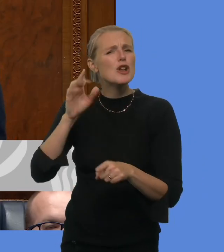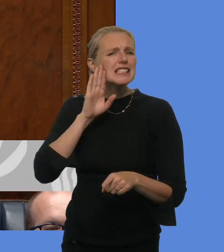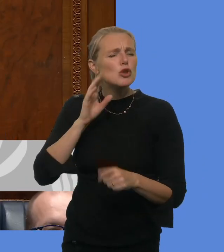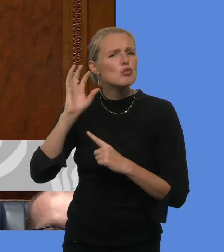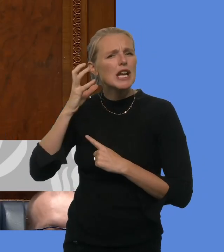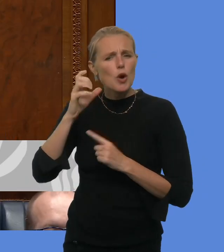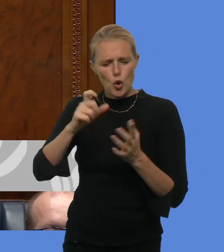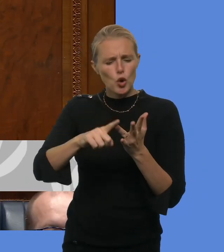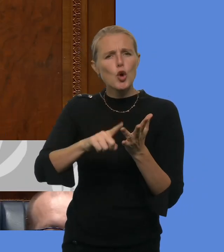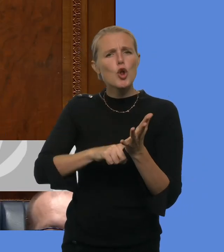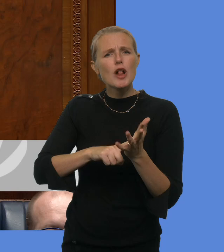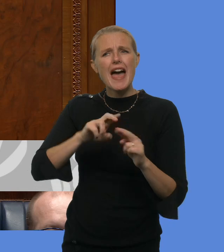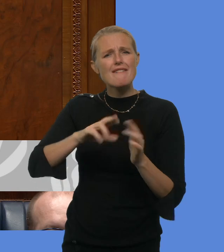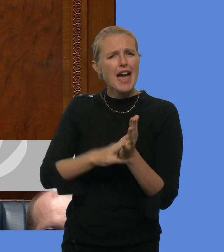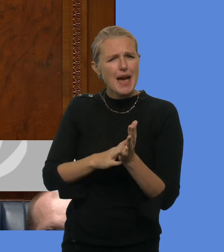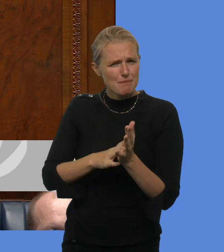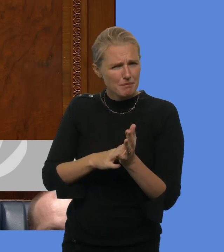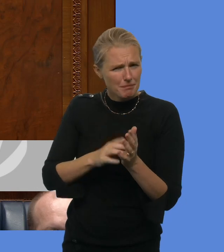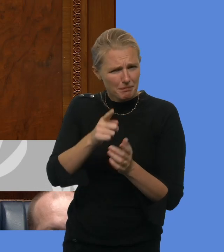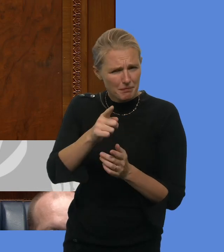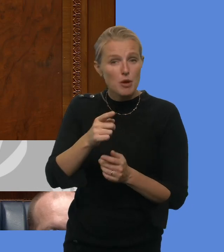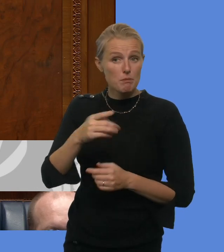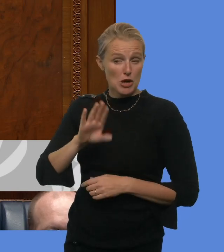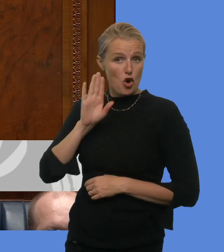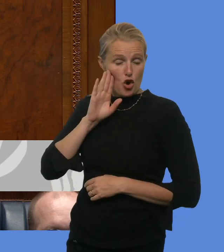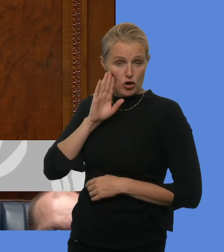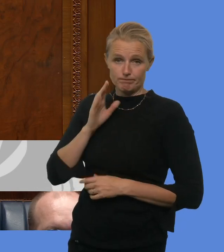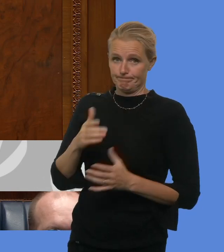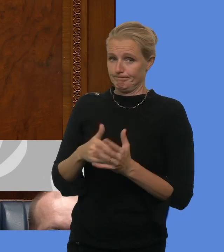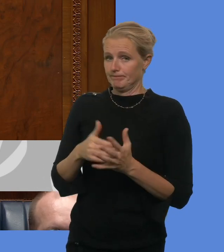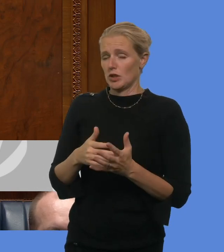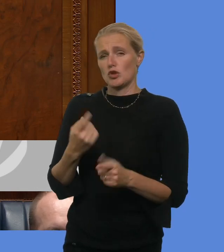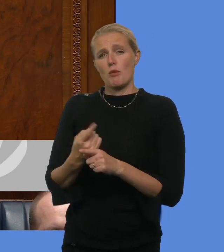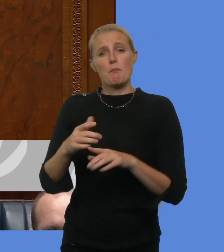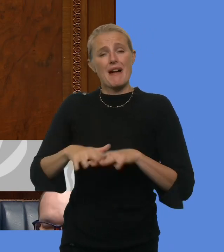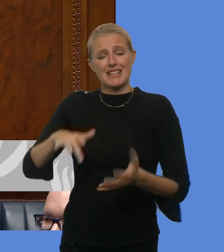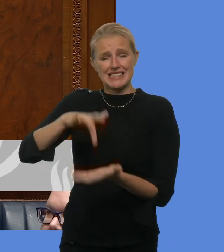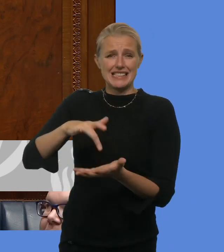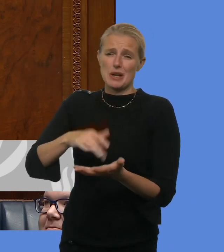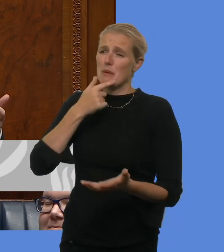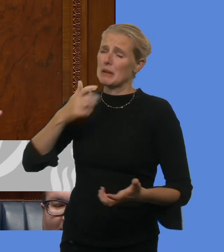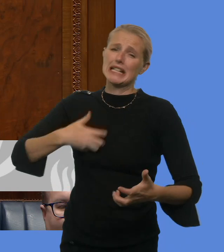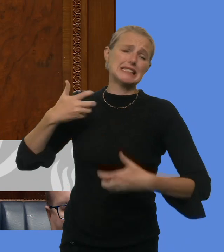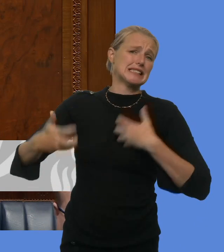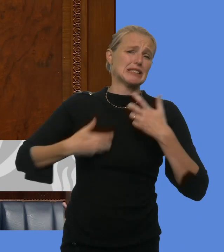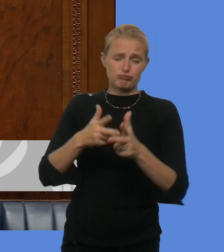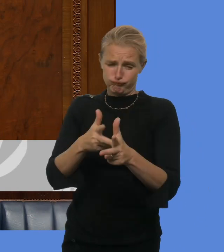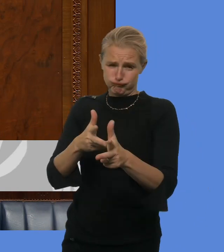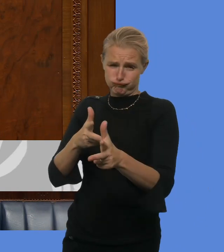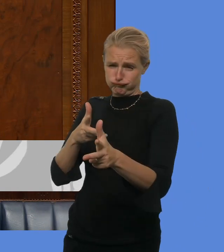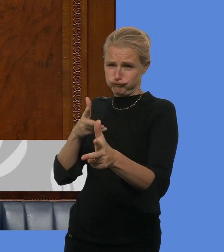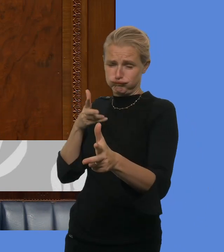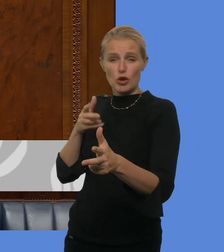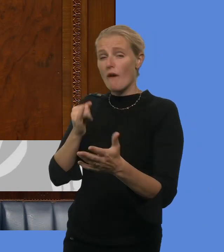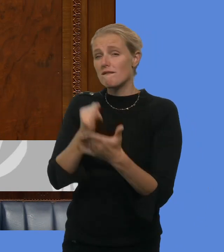this morning, he would have heard the pleas regarding traffic congestion in Belfast city centre. And it's not just road works,